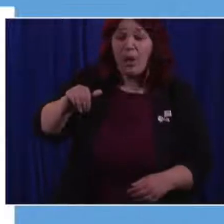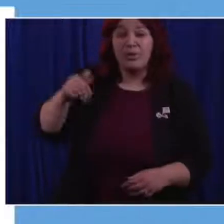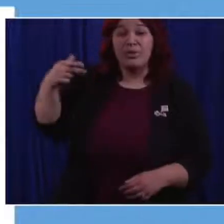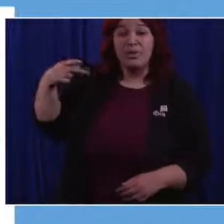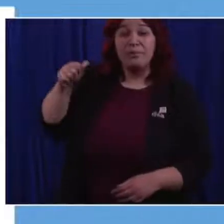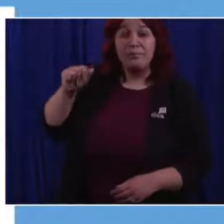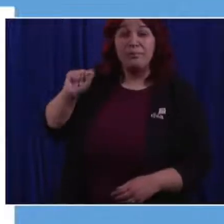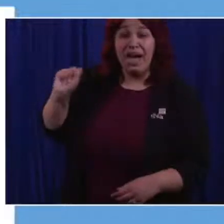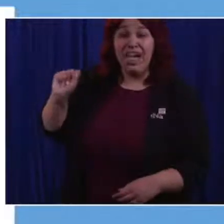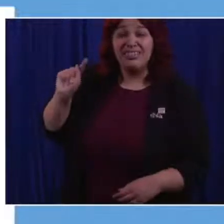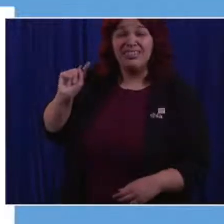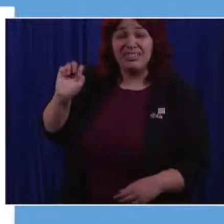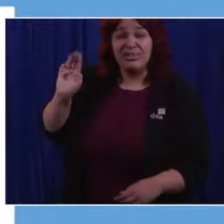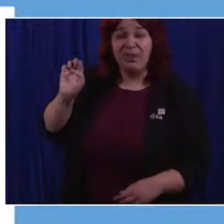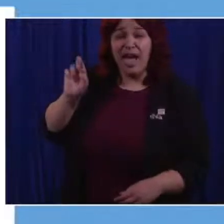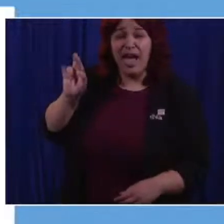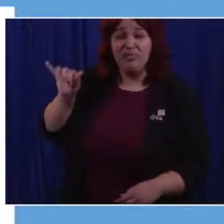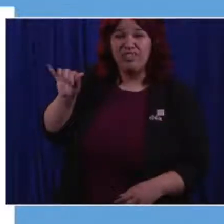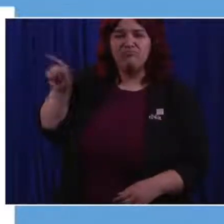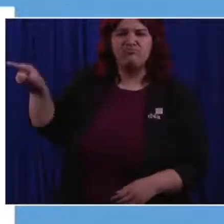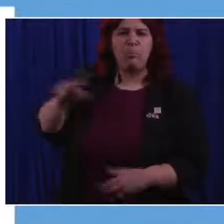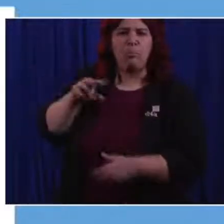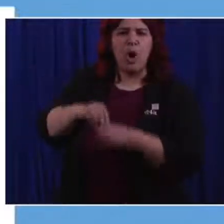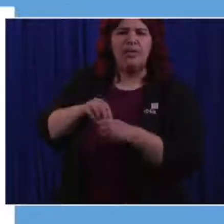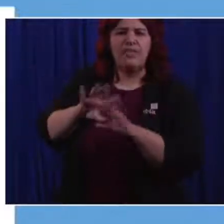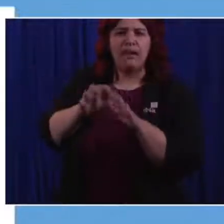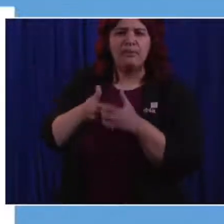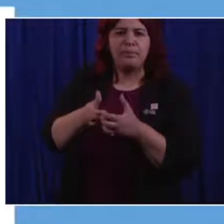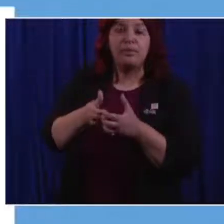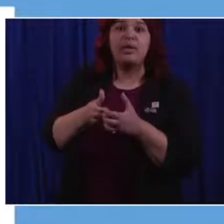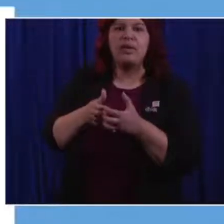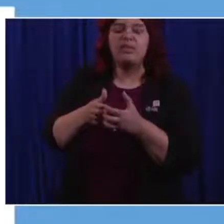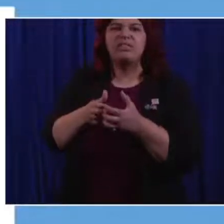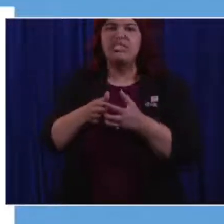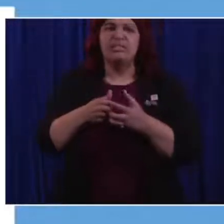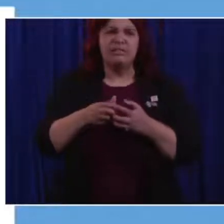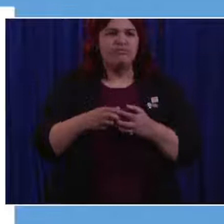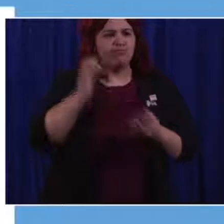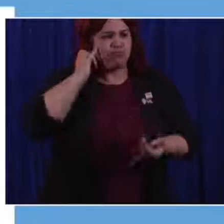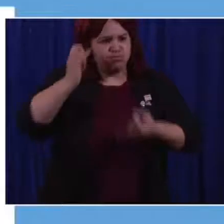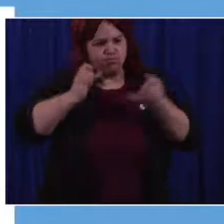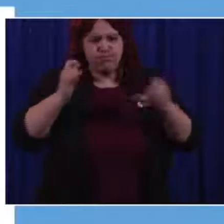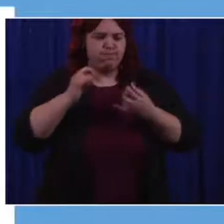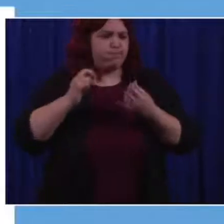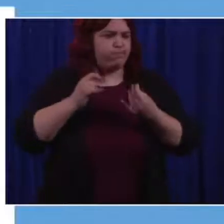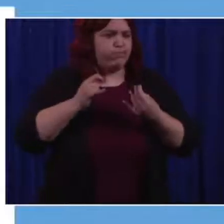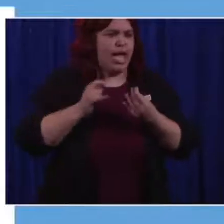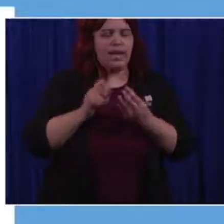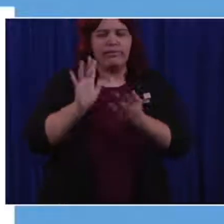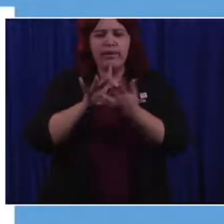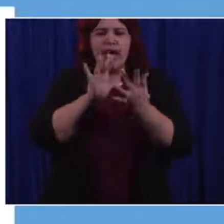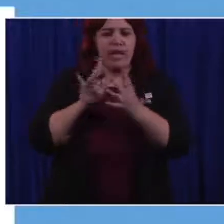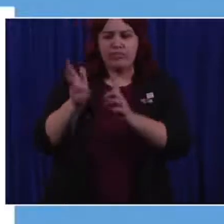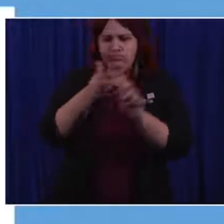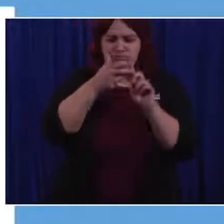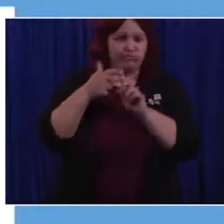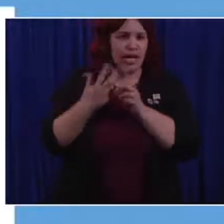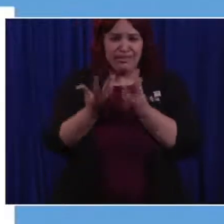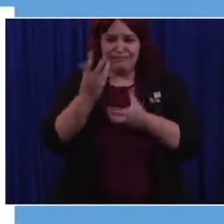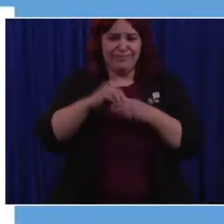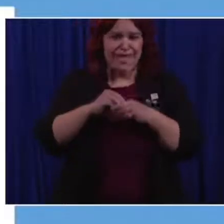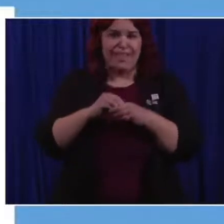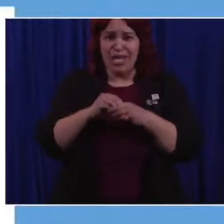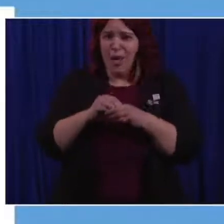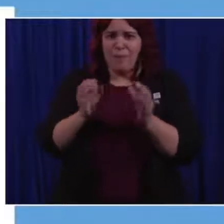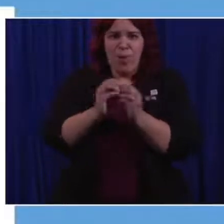Business Roundtable has done an amazing job at continuing to help us expand that partnership. And the next slide is going to just